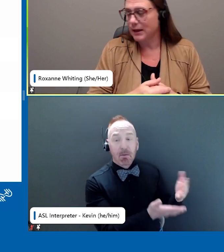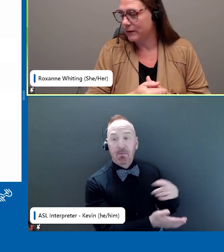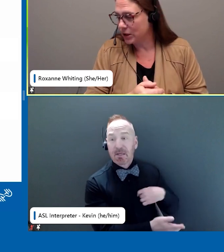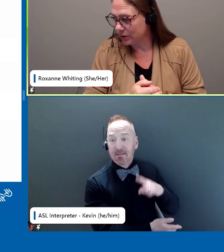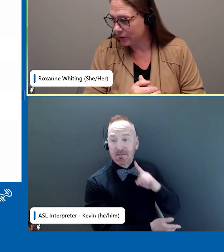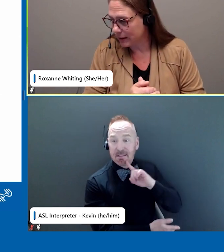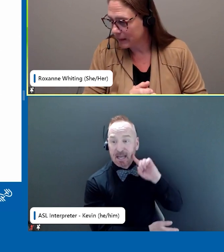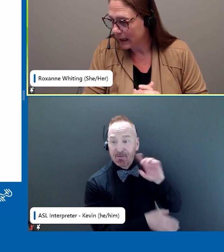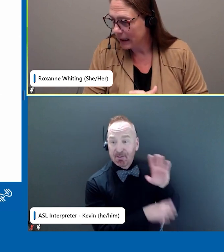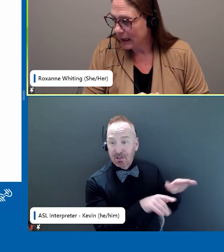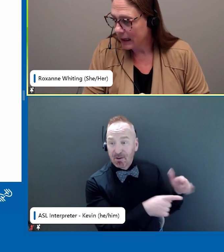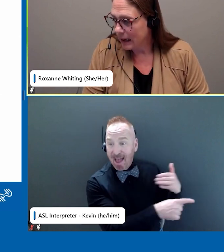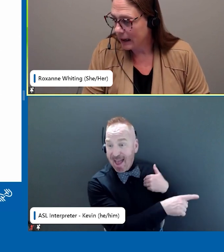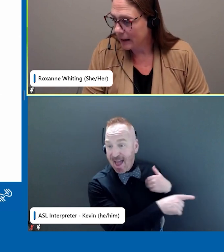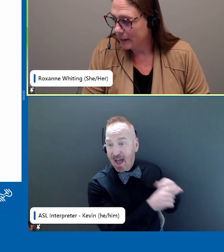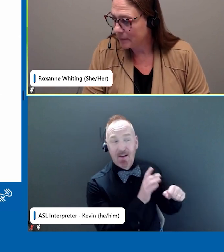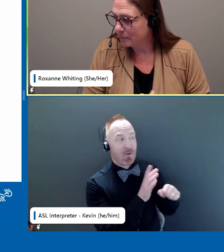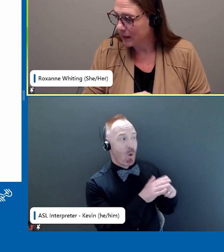interacting with deaf children.